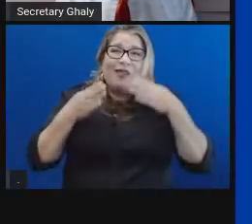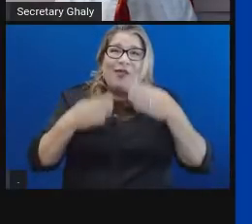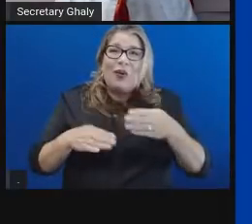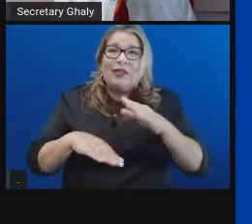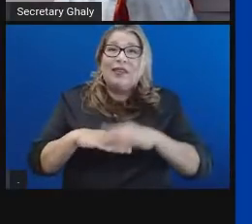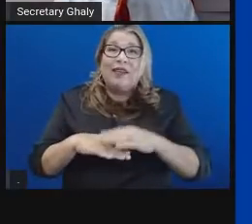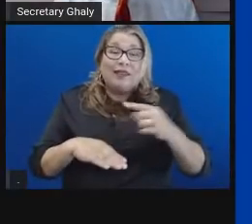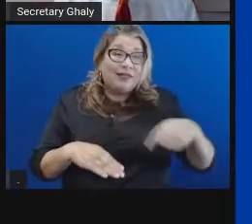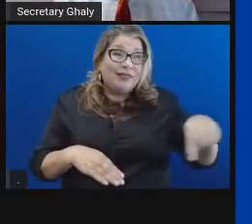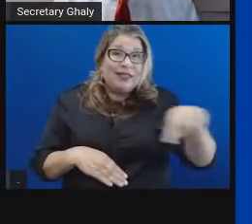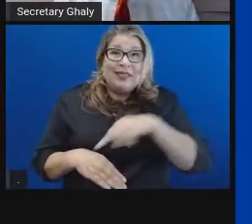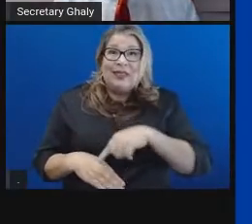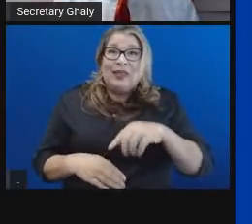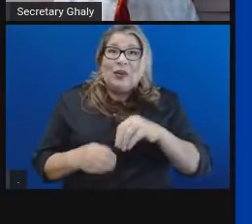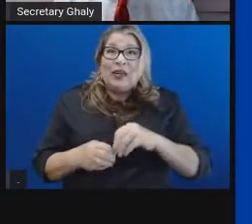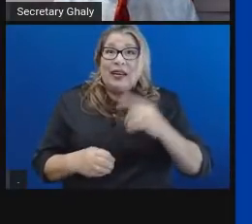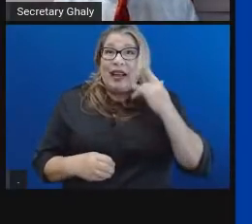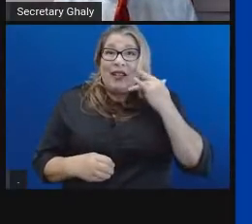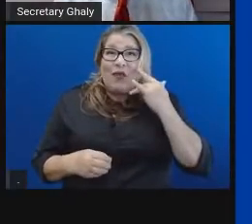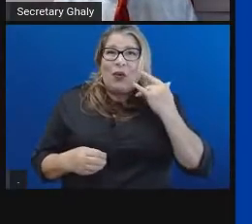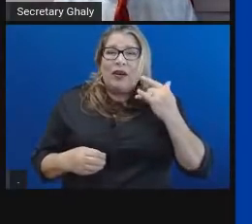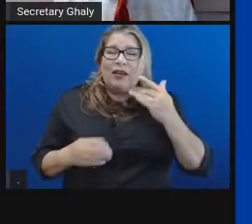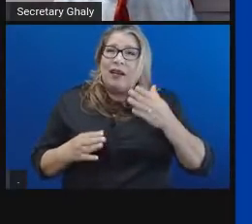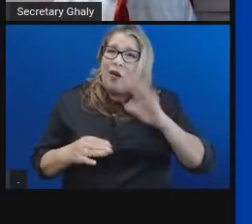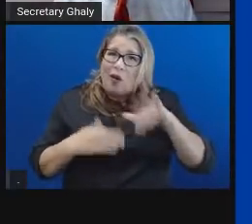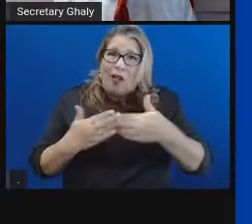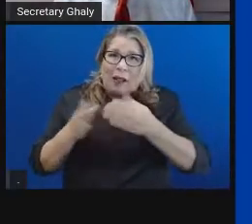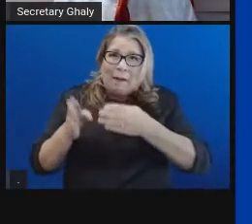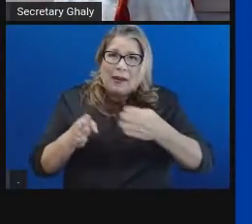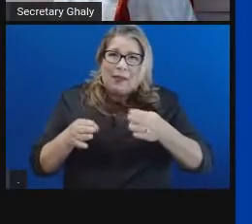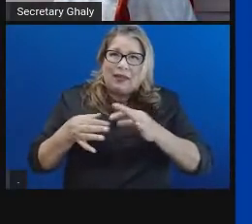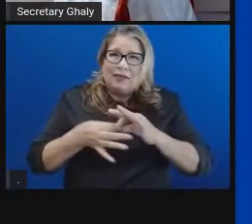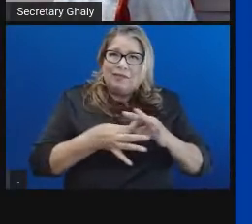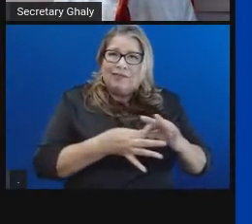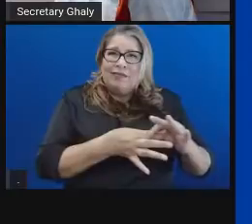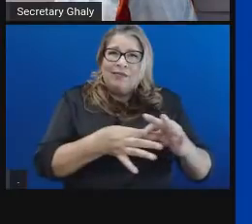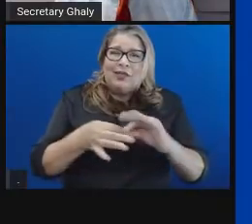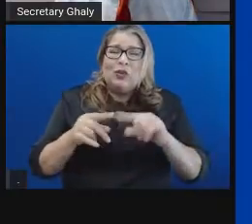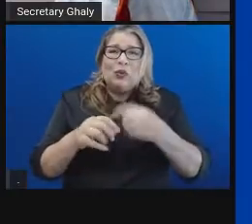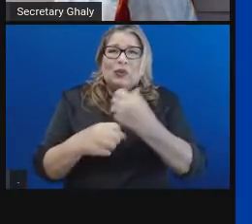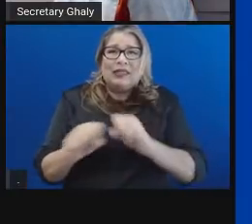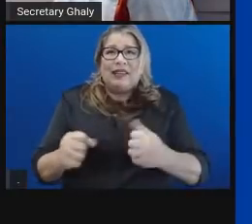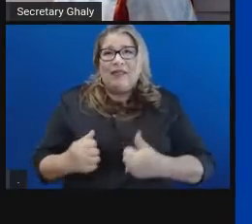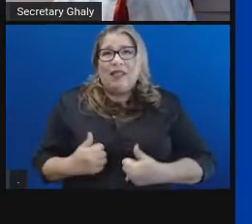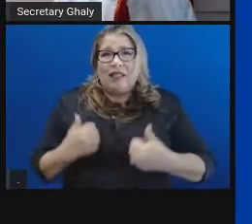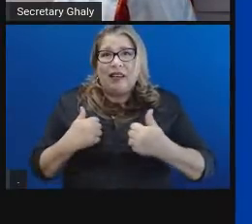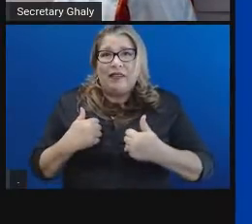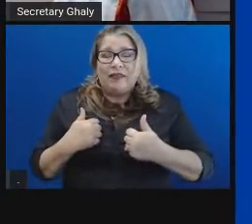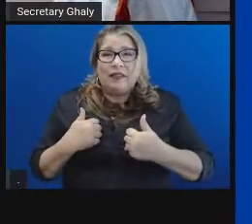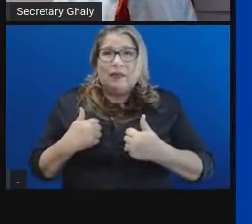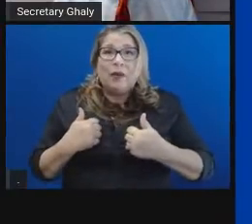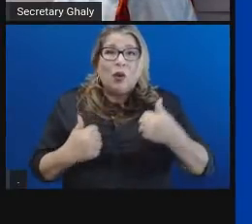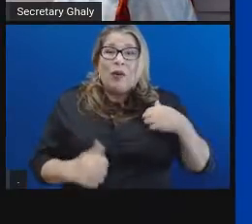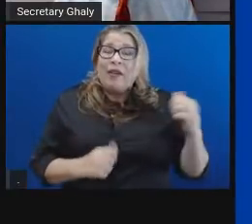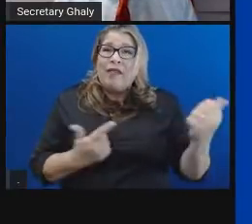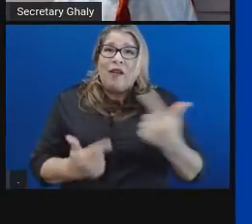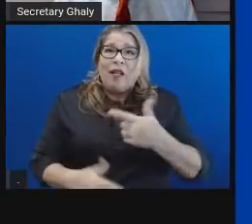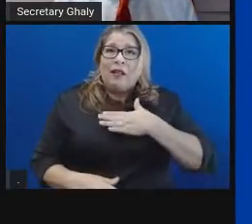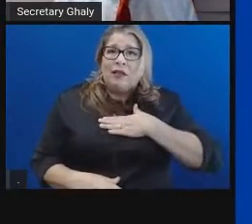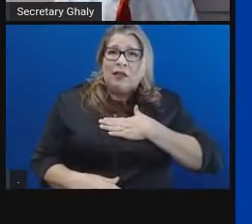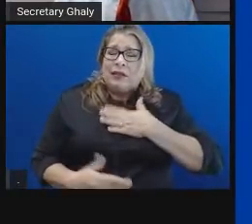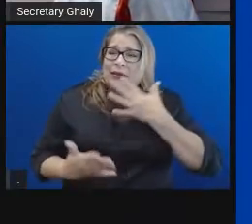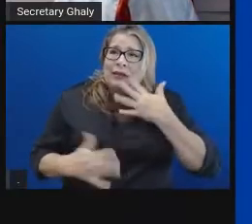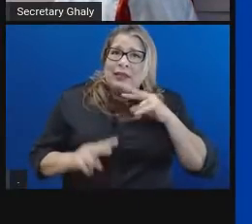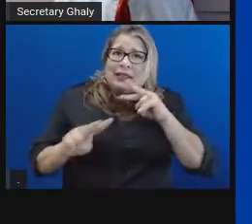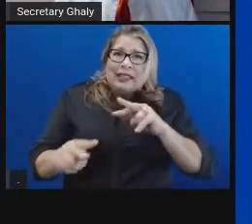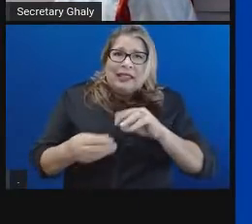lives. I know we've had a tremendous sadness around the number of lives lost recently. And as a state, we